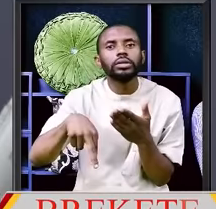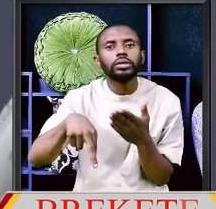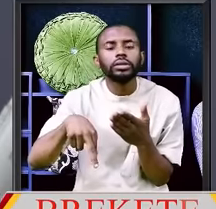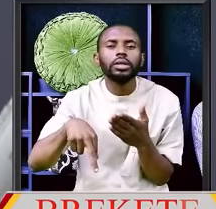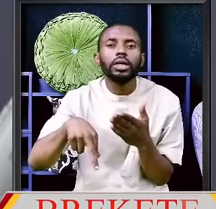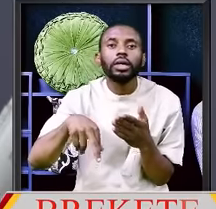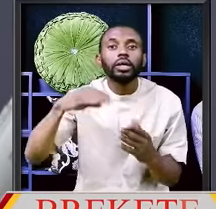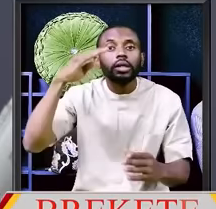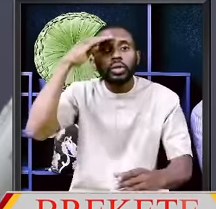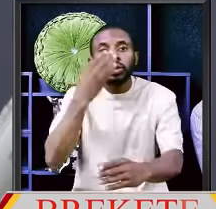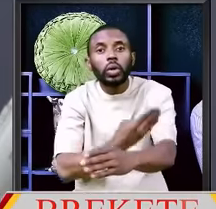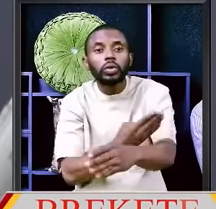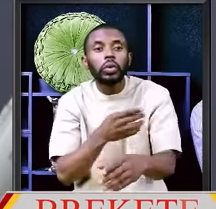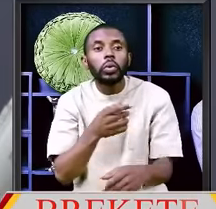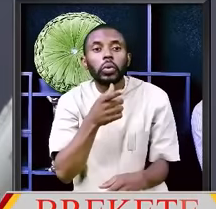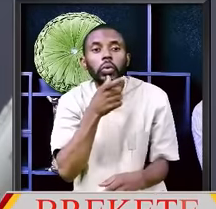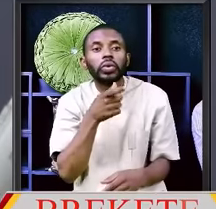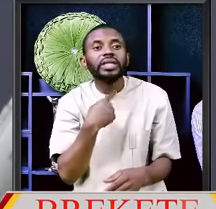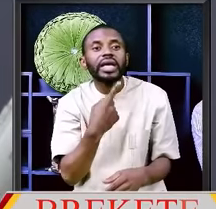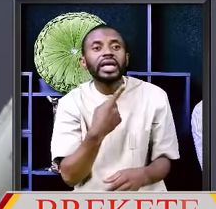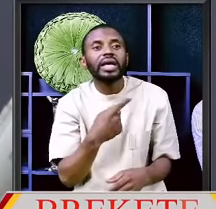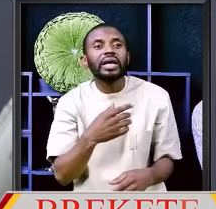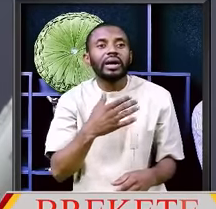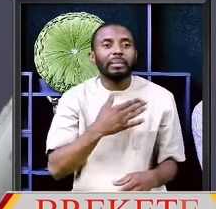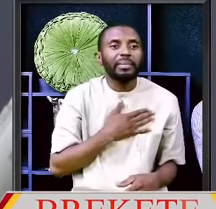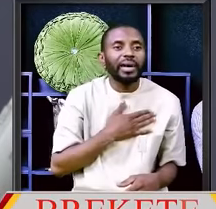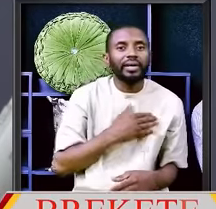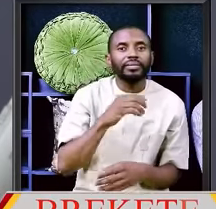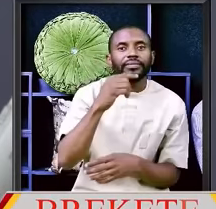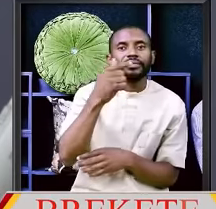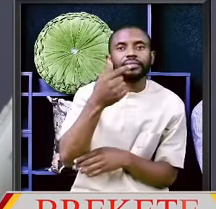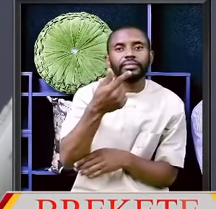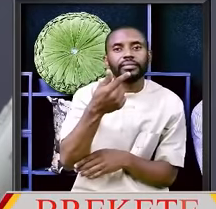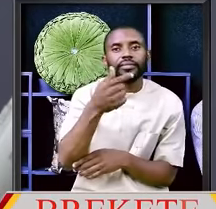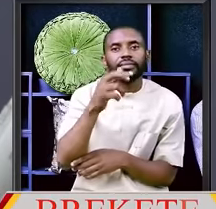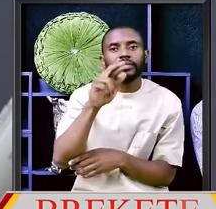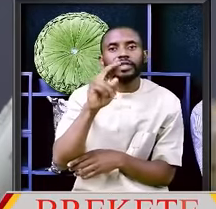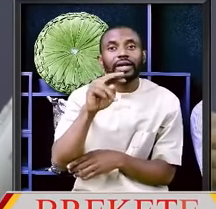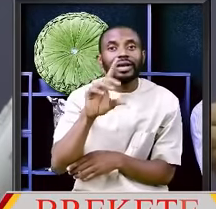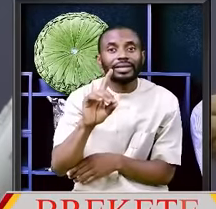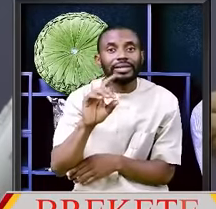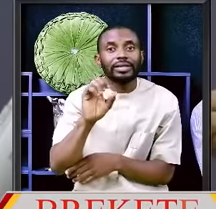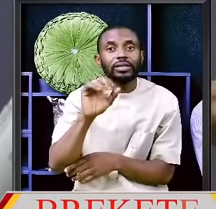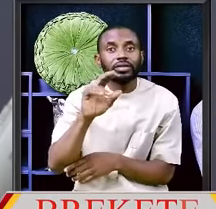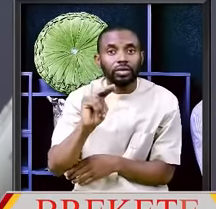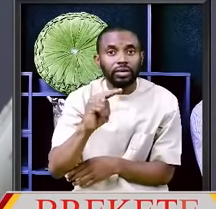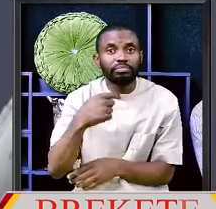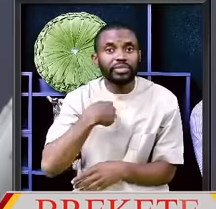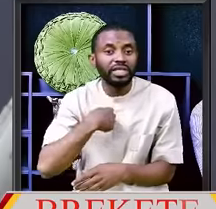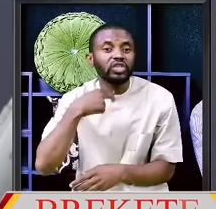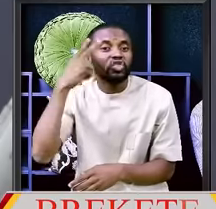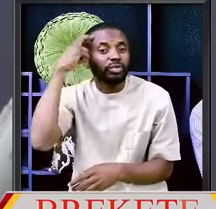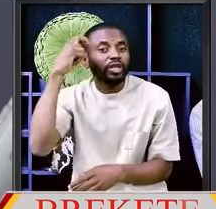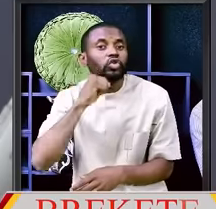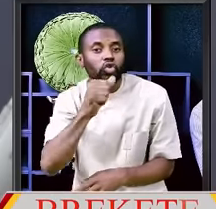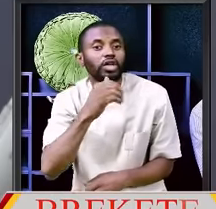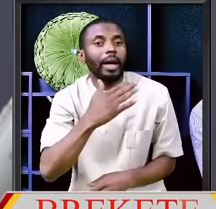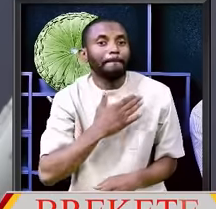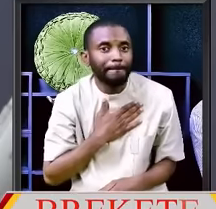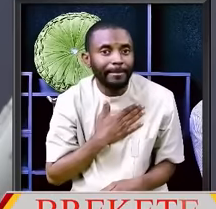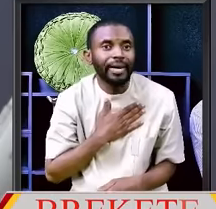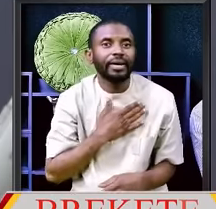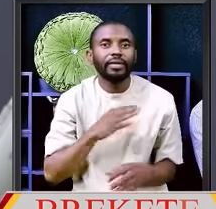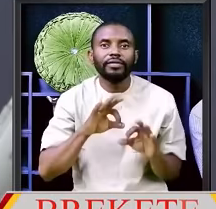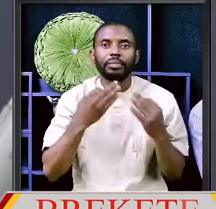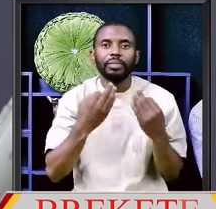The Pekin where they talk say, now my grandson, are they suspect say no be our family blood? I need a